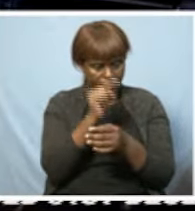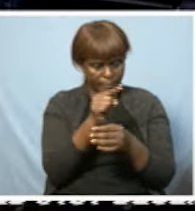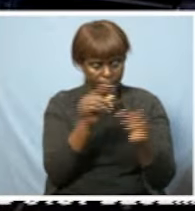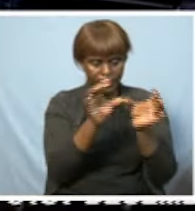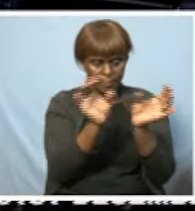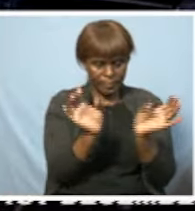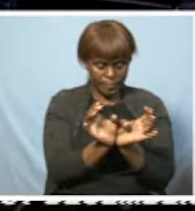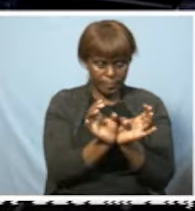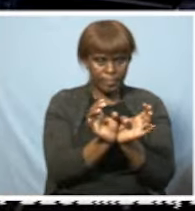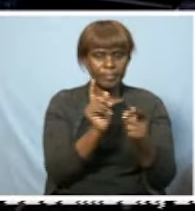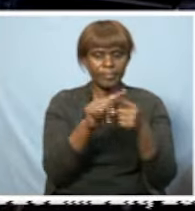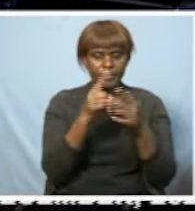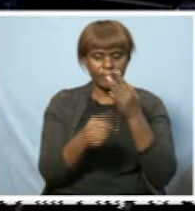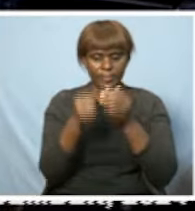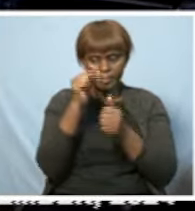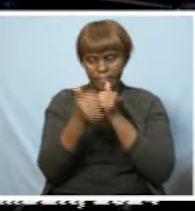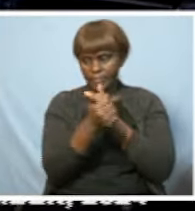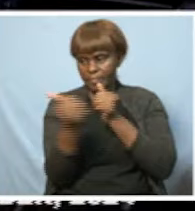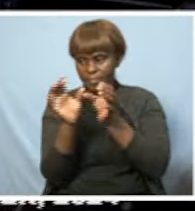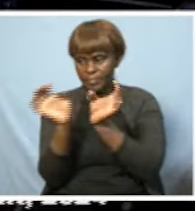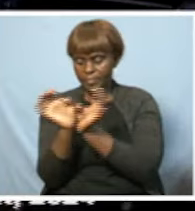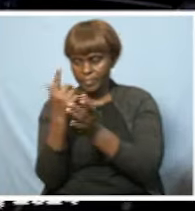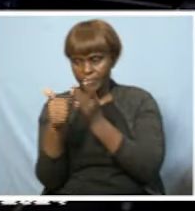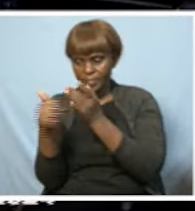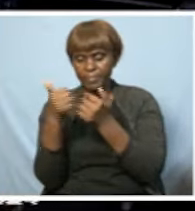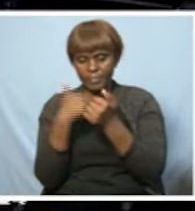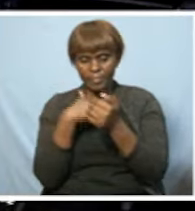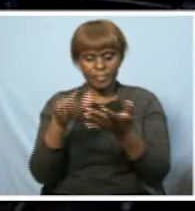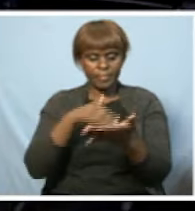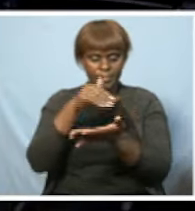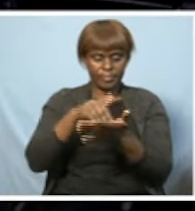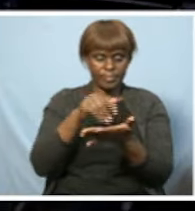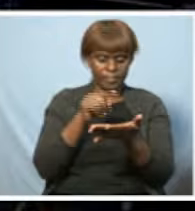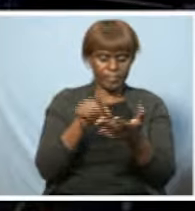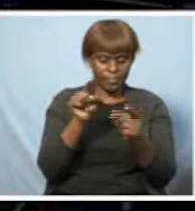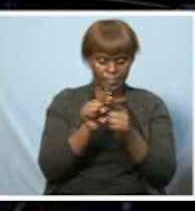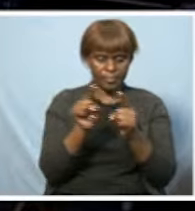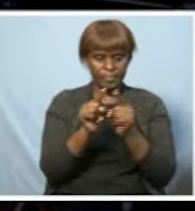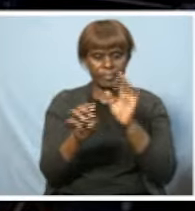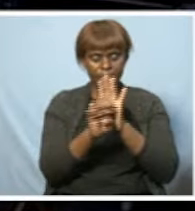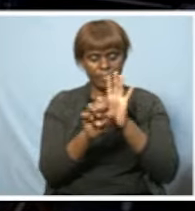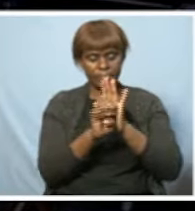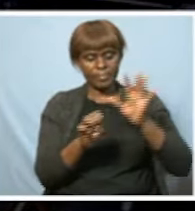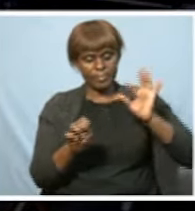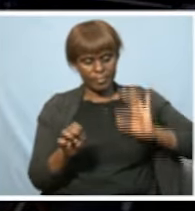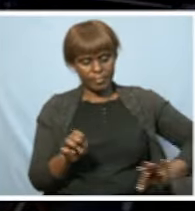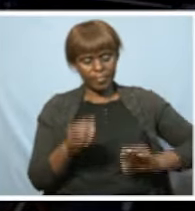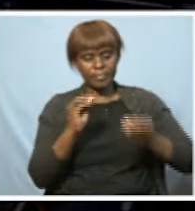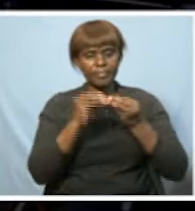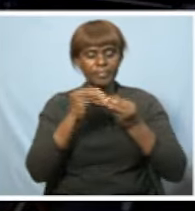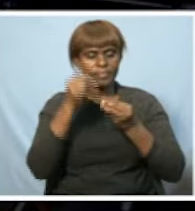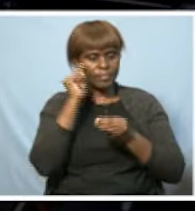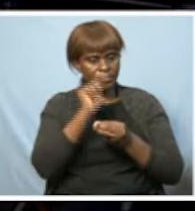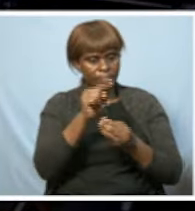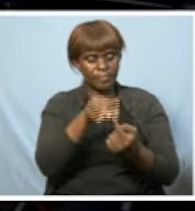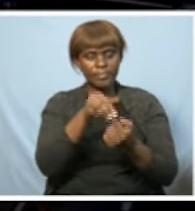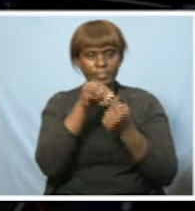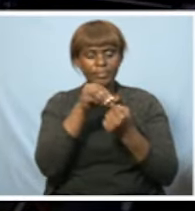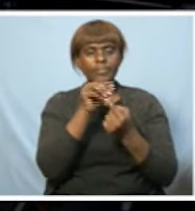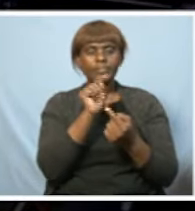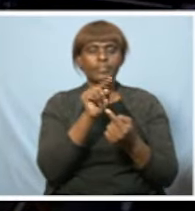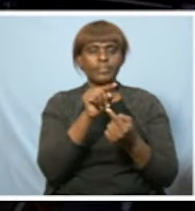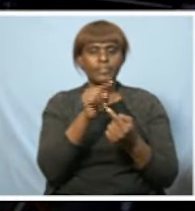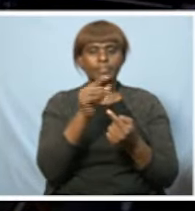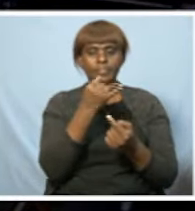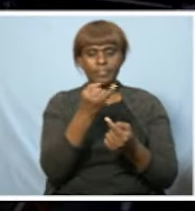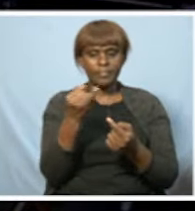constituency, but because the other constituency is the one that is at the center, it is like benefiting more of that particular